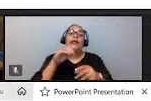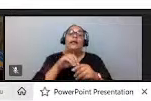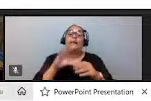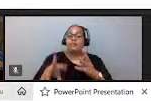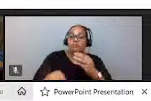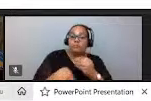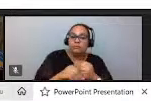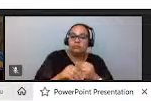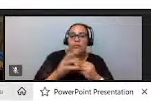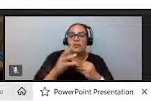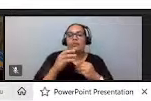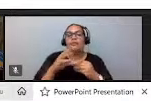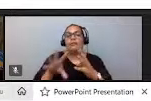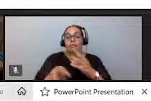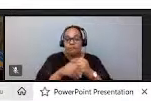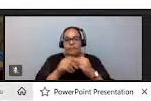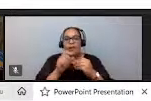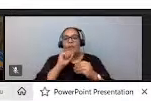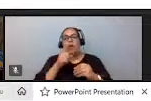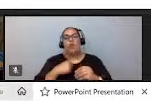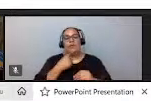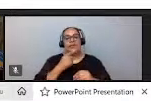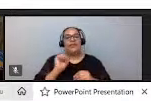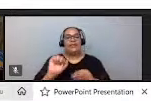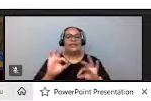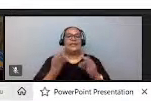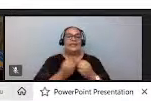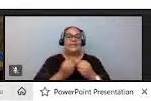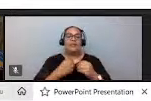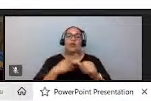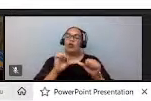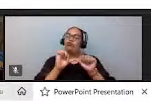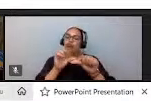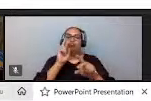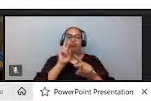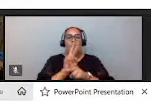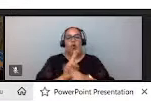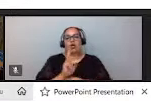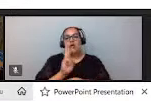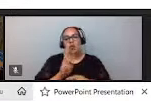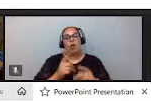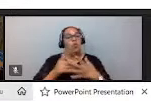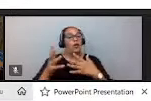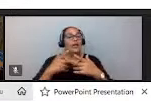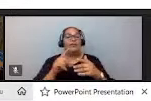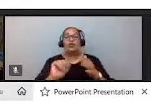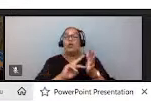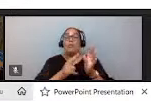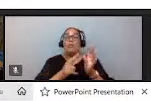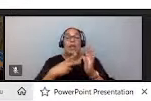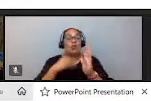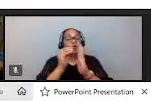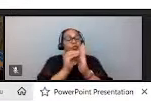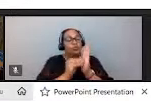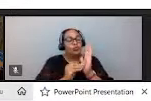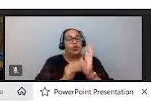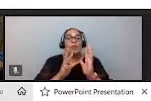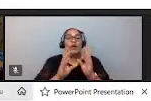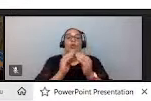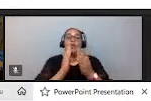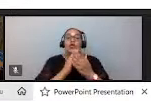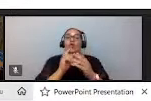addition there too um like I say that is something that we will continue Monitor and whatever plans we're putting in place is to ensure that